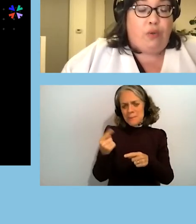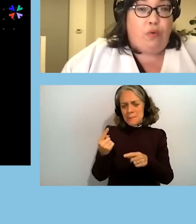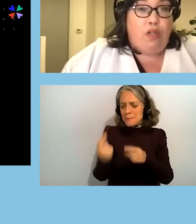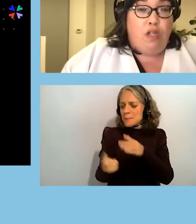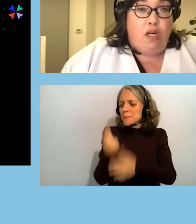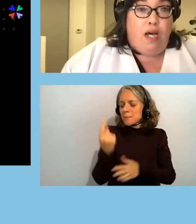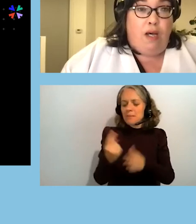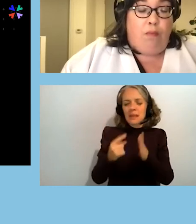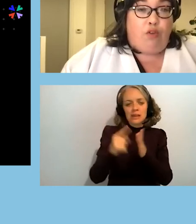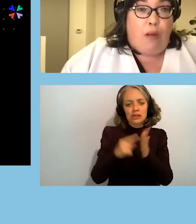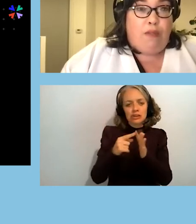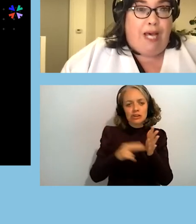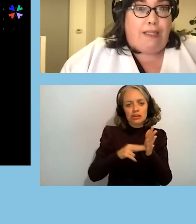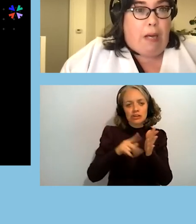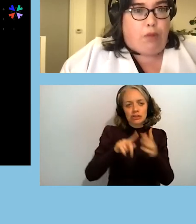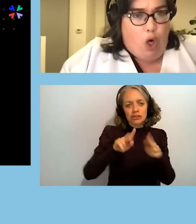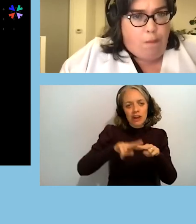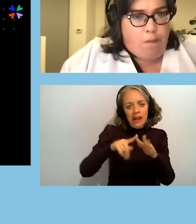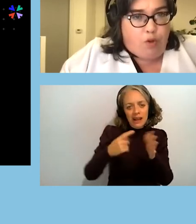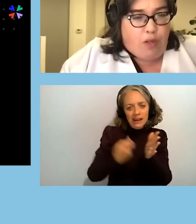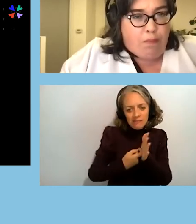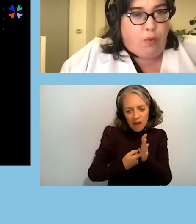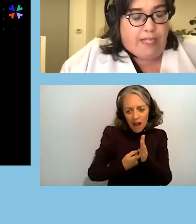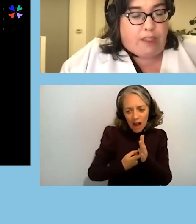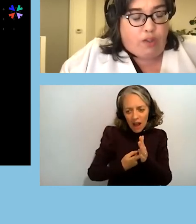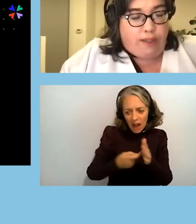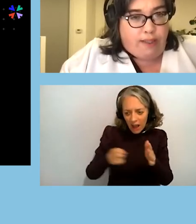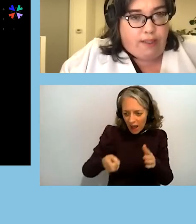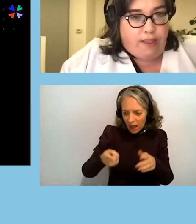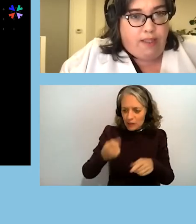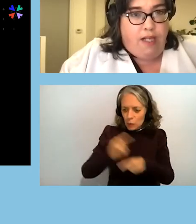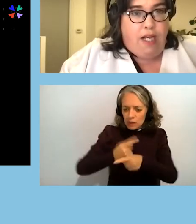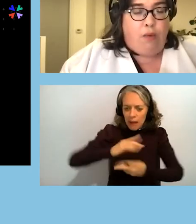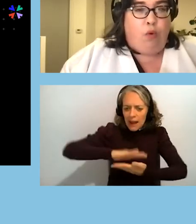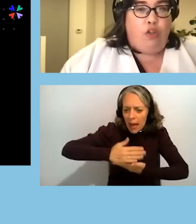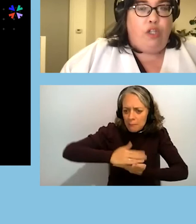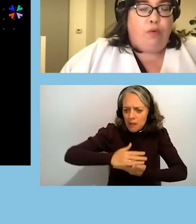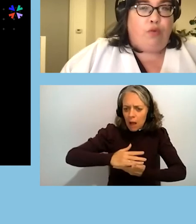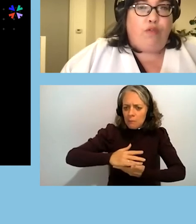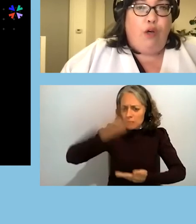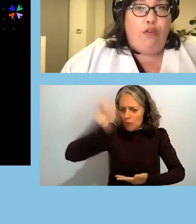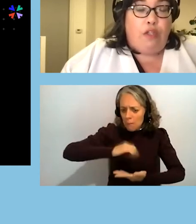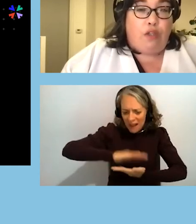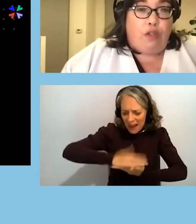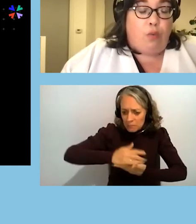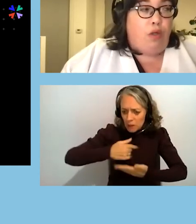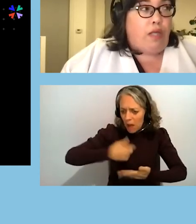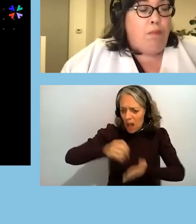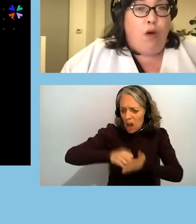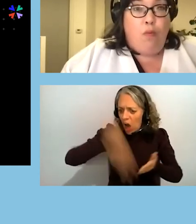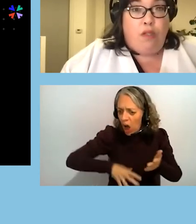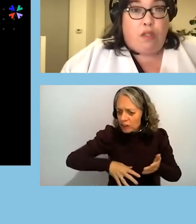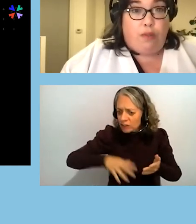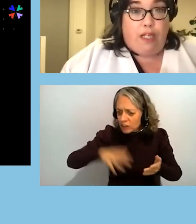to, you remember that laptop? You remember when I lost it? And what she was referring to was